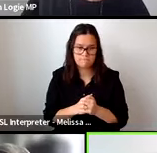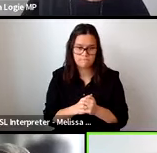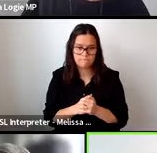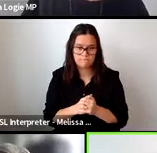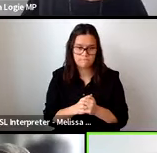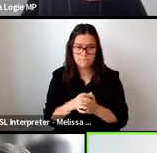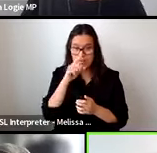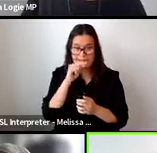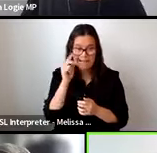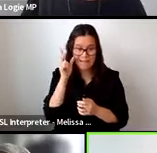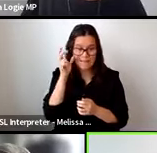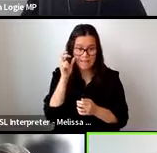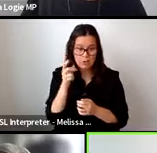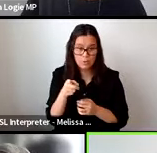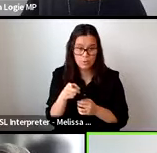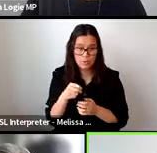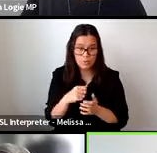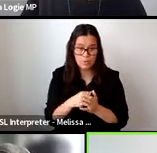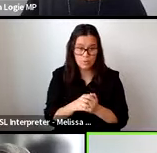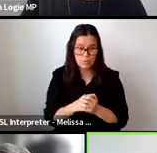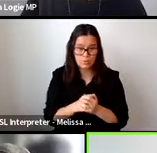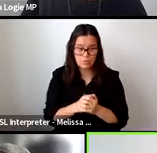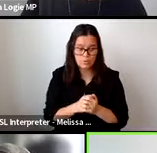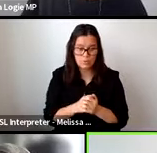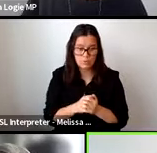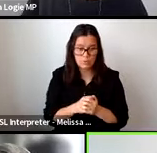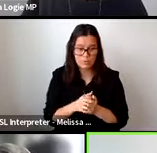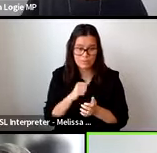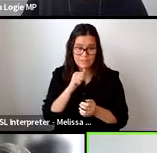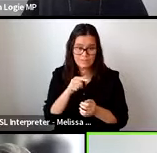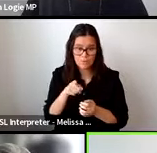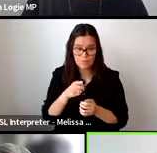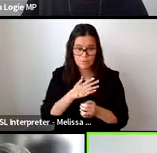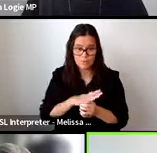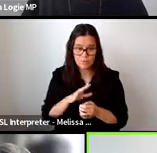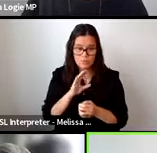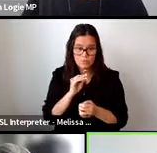We can hear you fine, Margaret, if you'd like to speak.